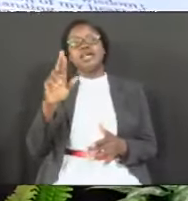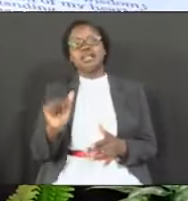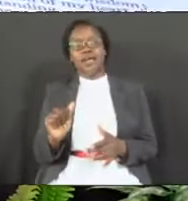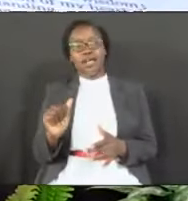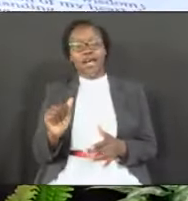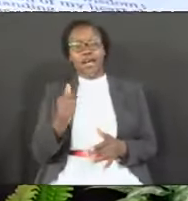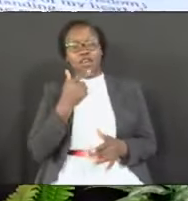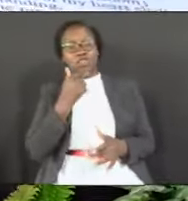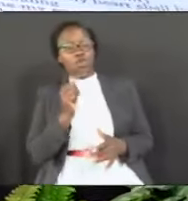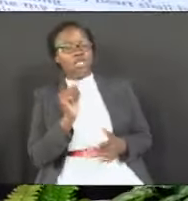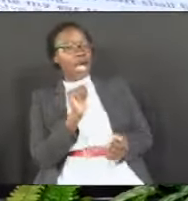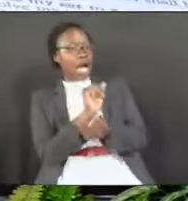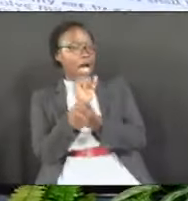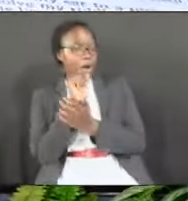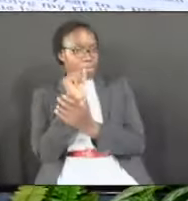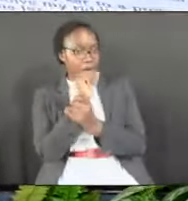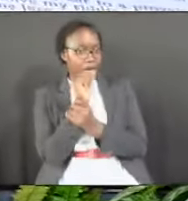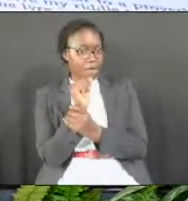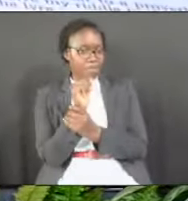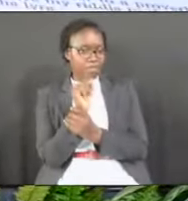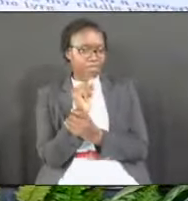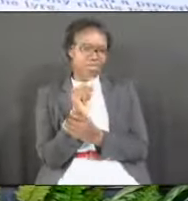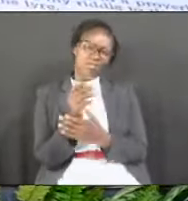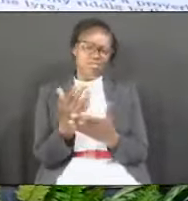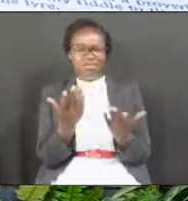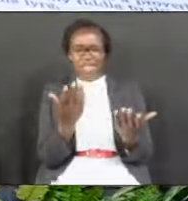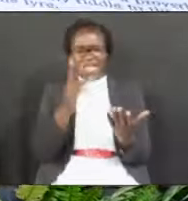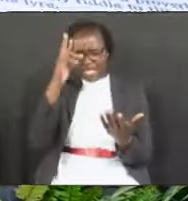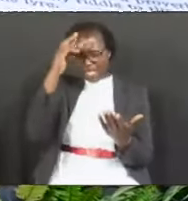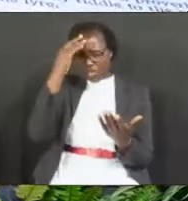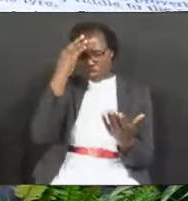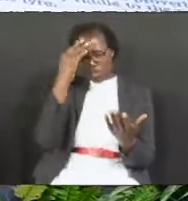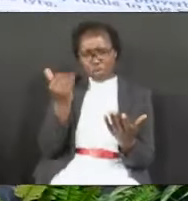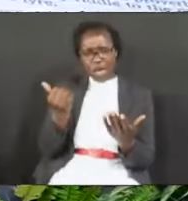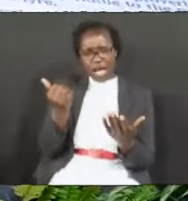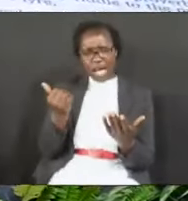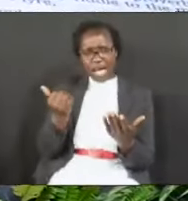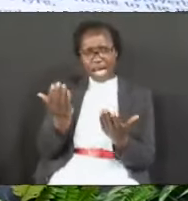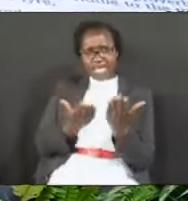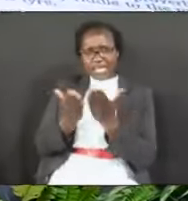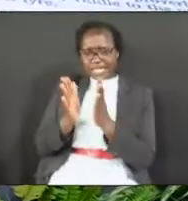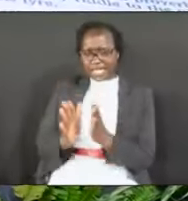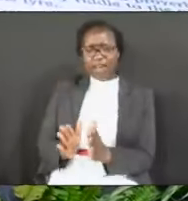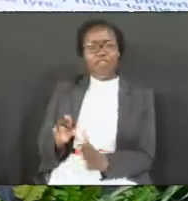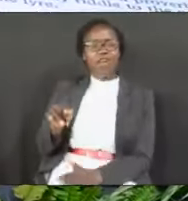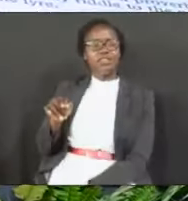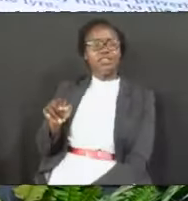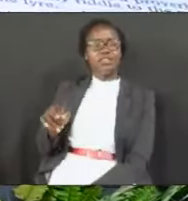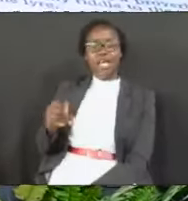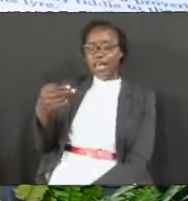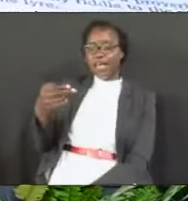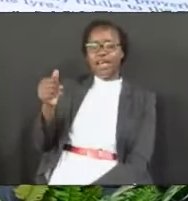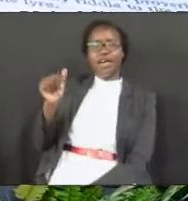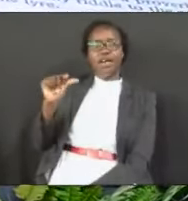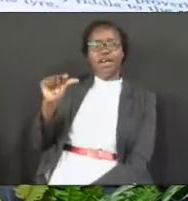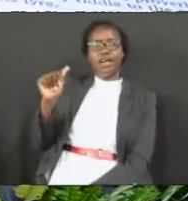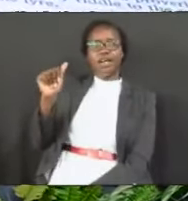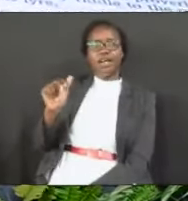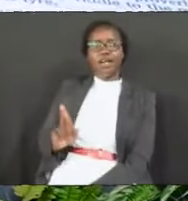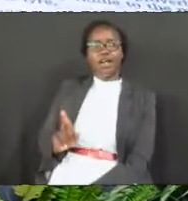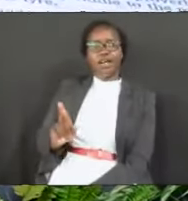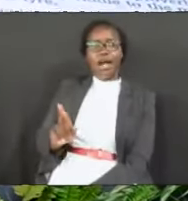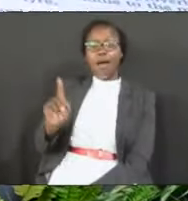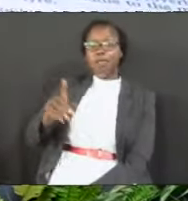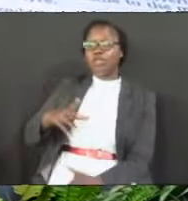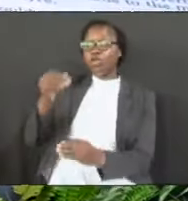Sarah told Abraham that the reason why this born servant, this woman and her son must go